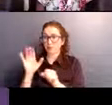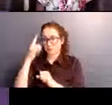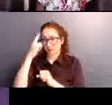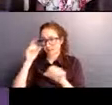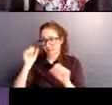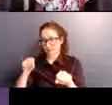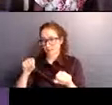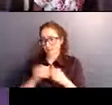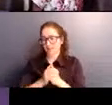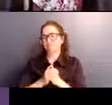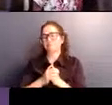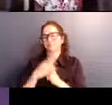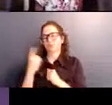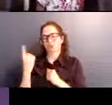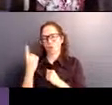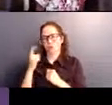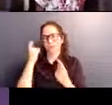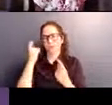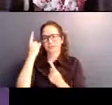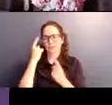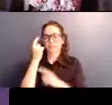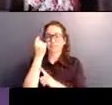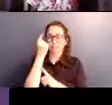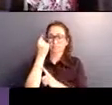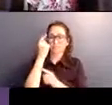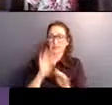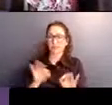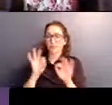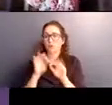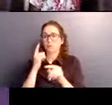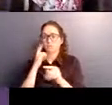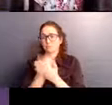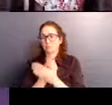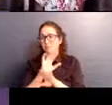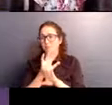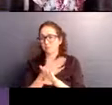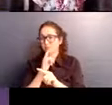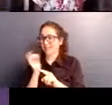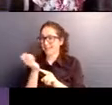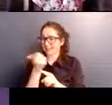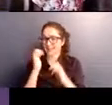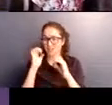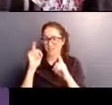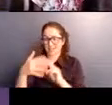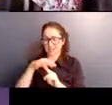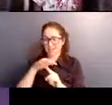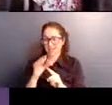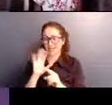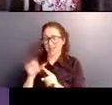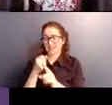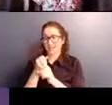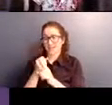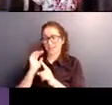And we should always consider and understand the importance of using music in any educational setting and its effect on the